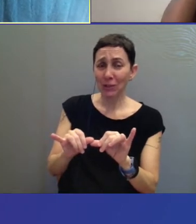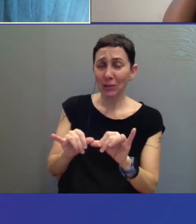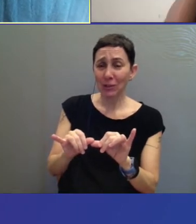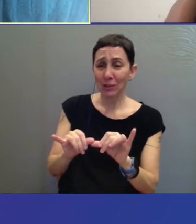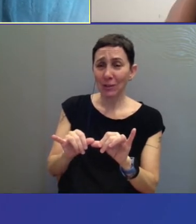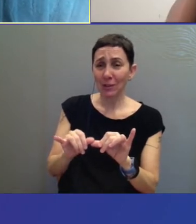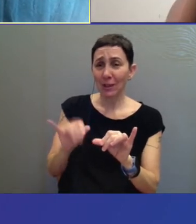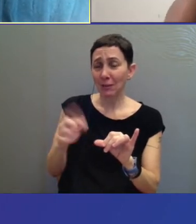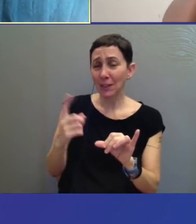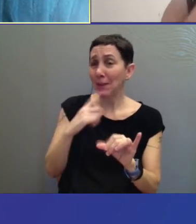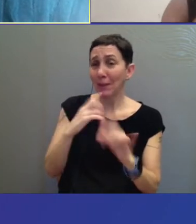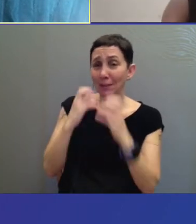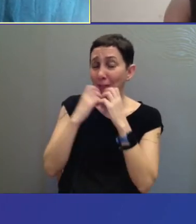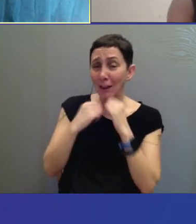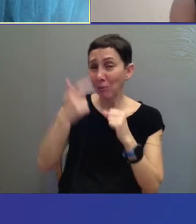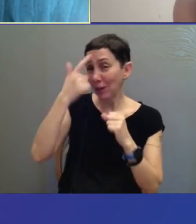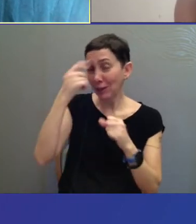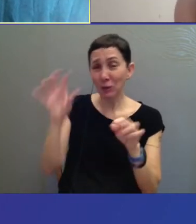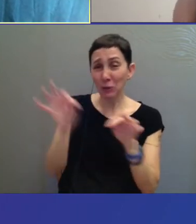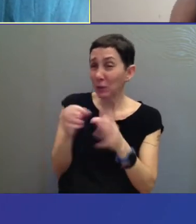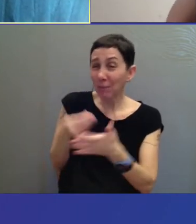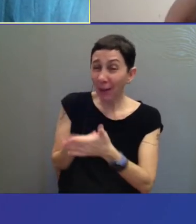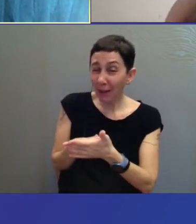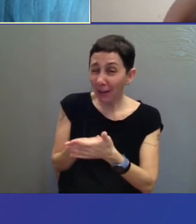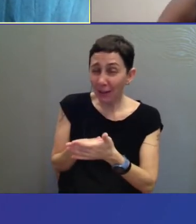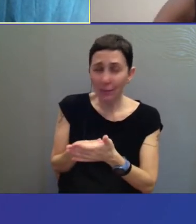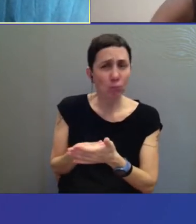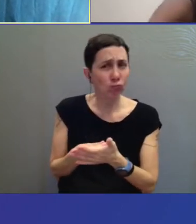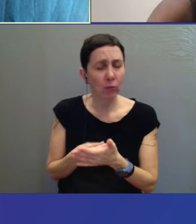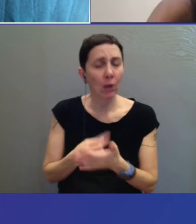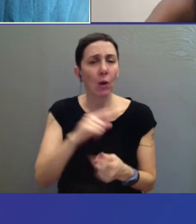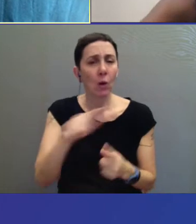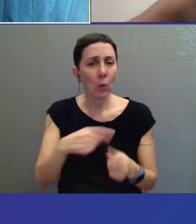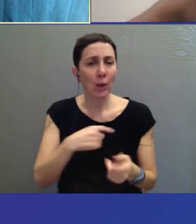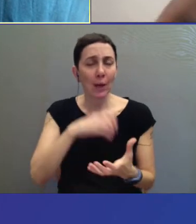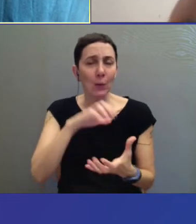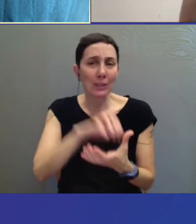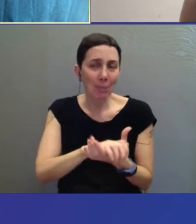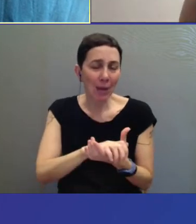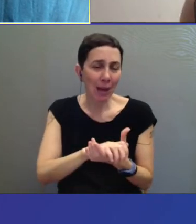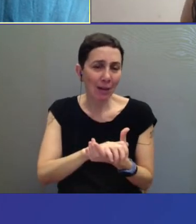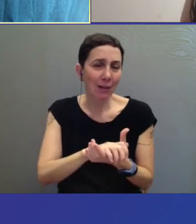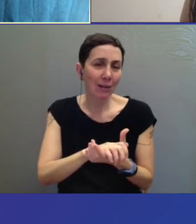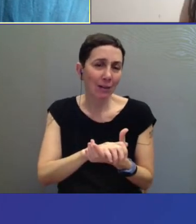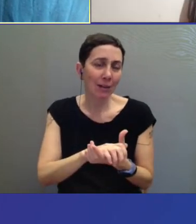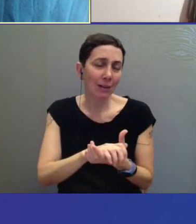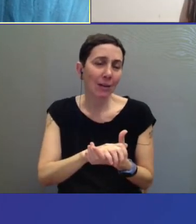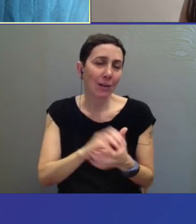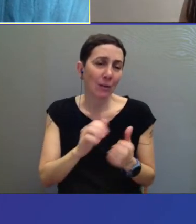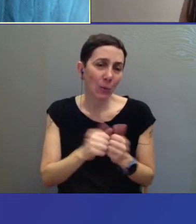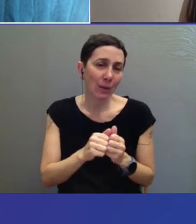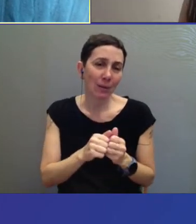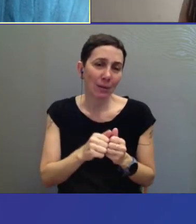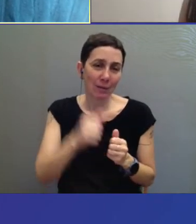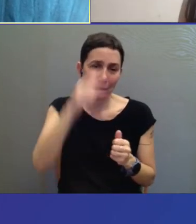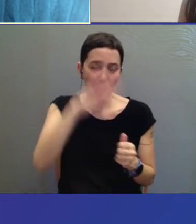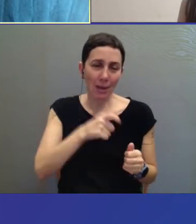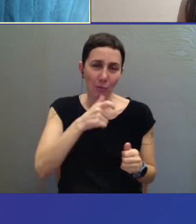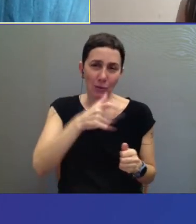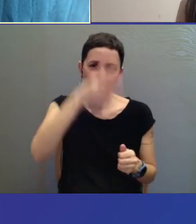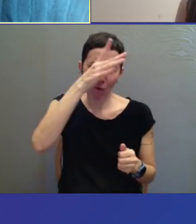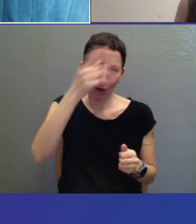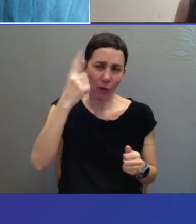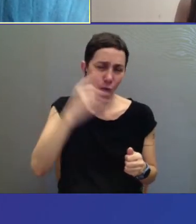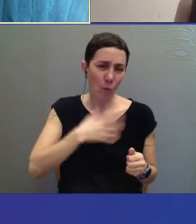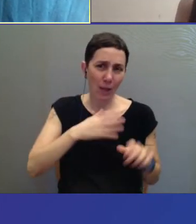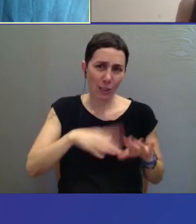is valuable? So when I was married to my kid's father, he